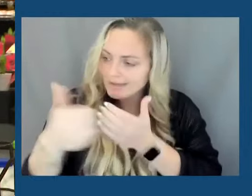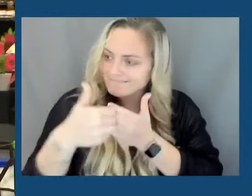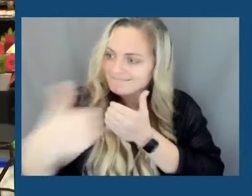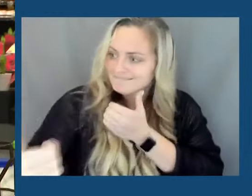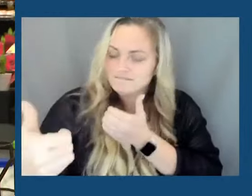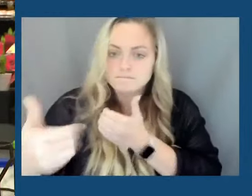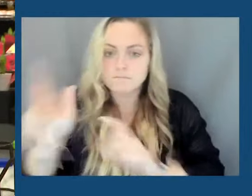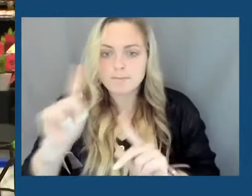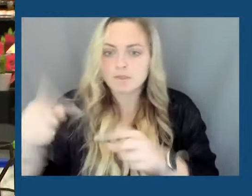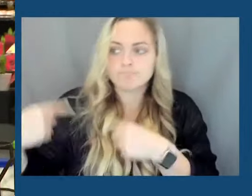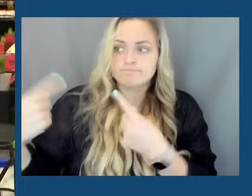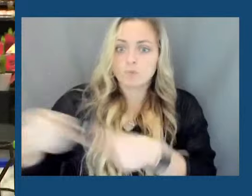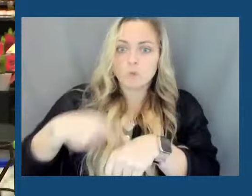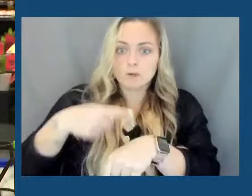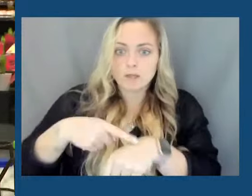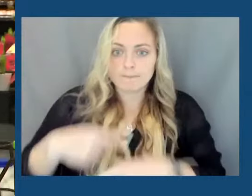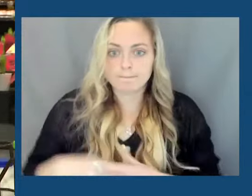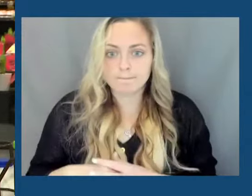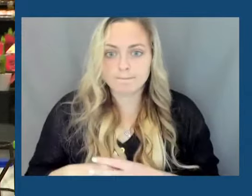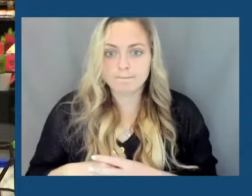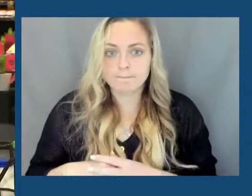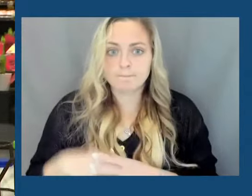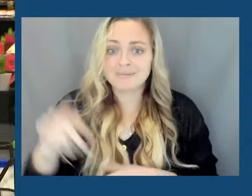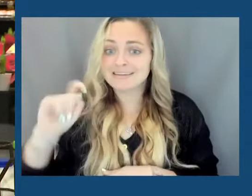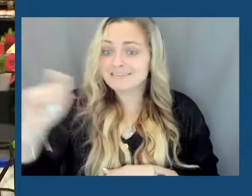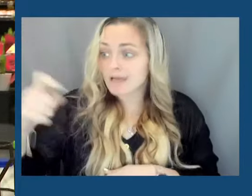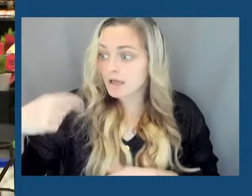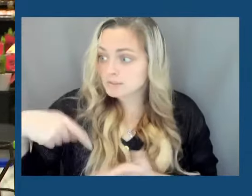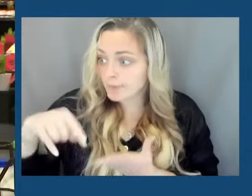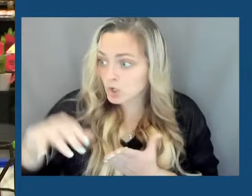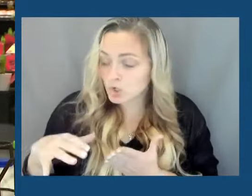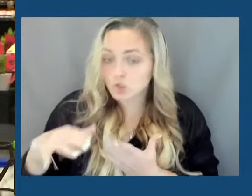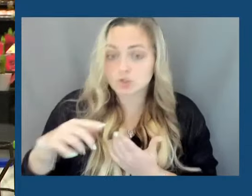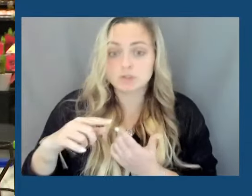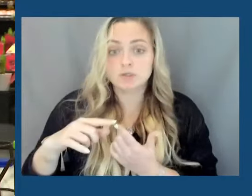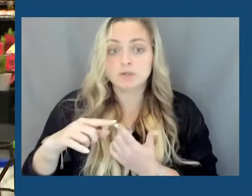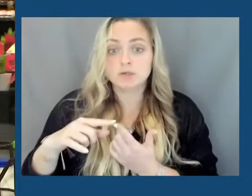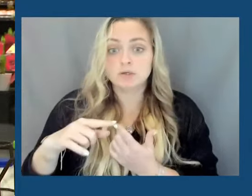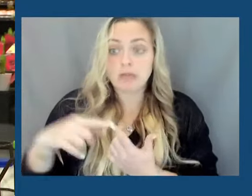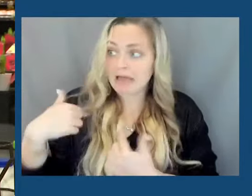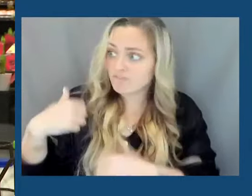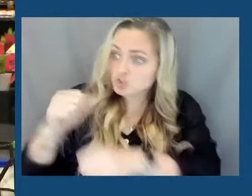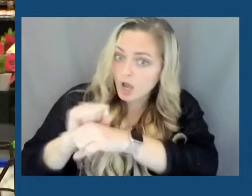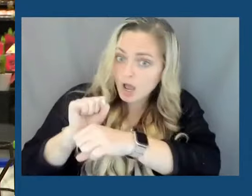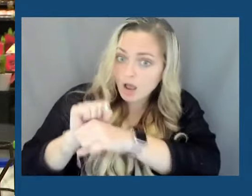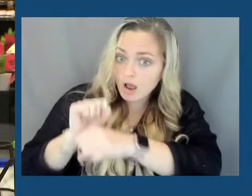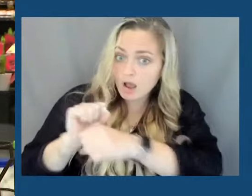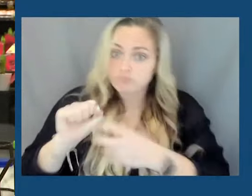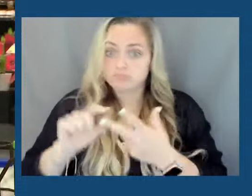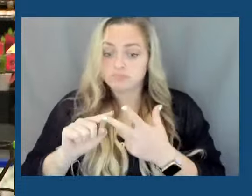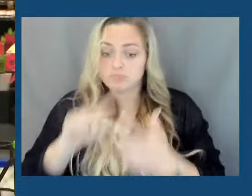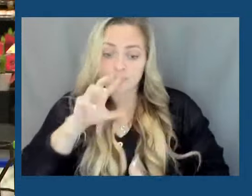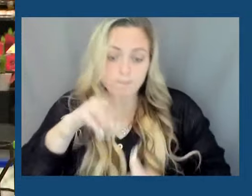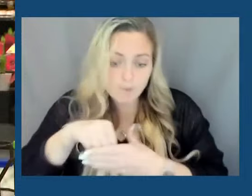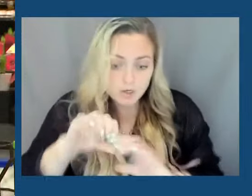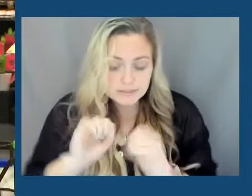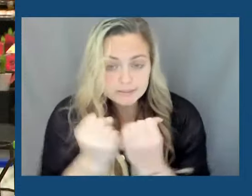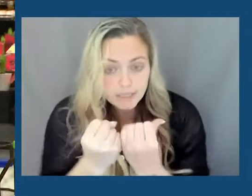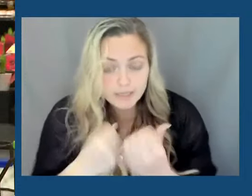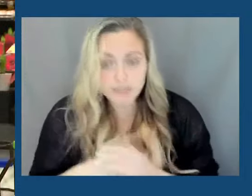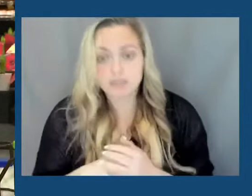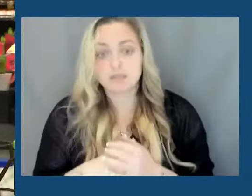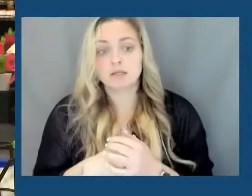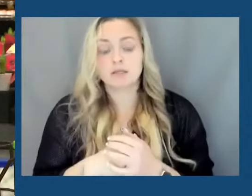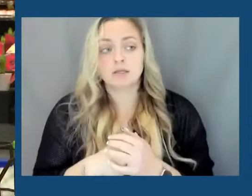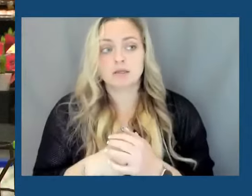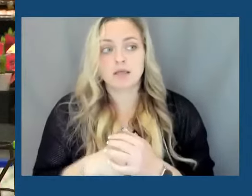been here a long time. We have taxpayers, we have people who've been gainfully employed, who are part of society, and